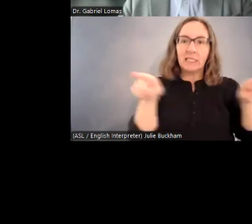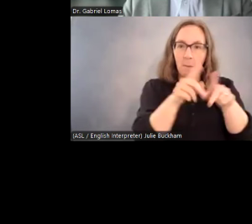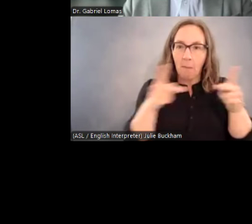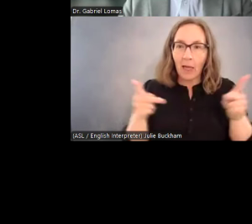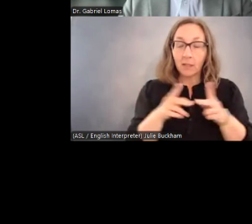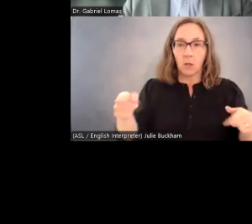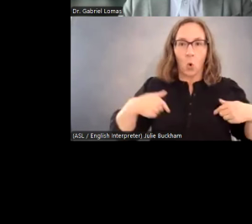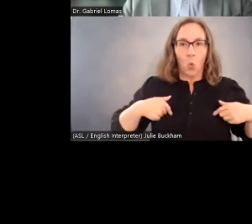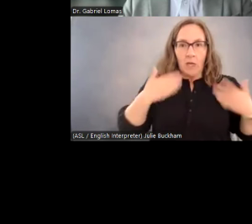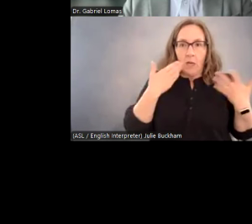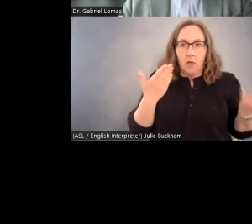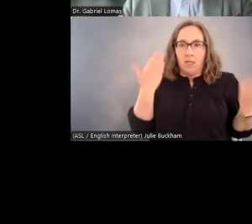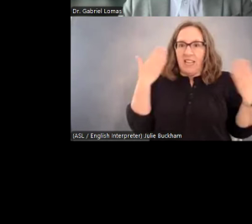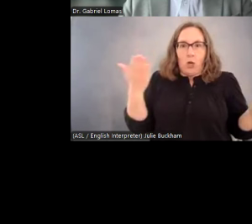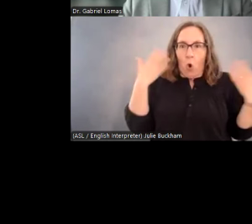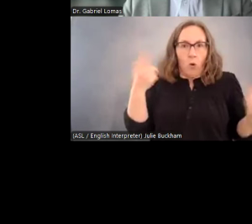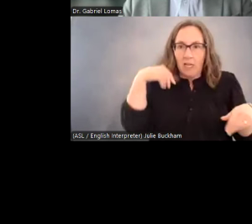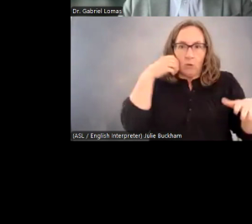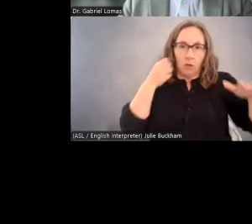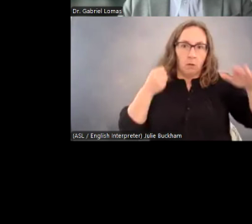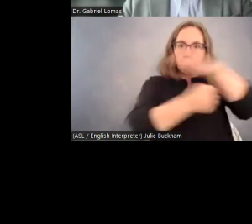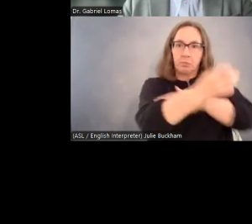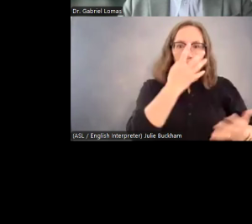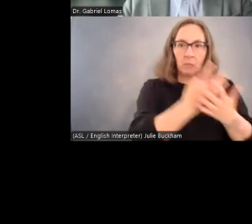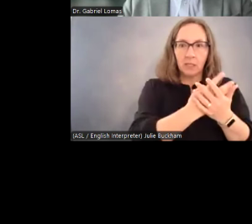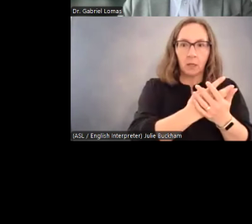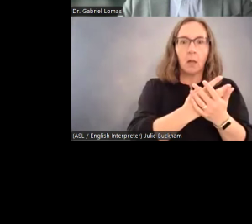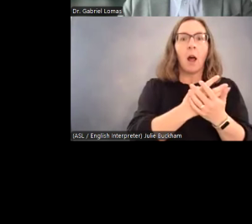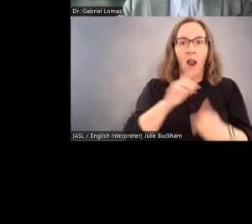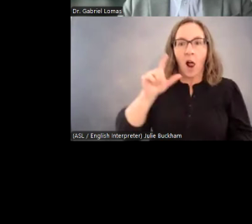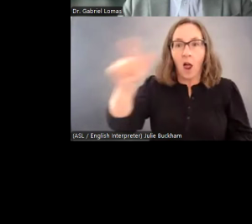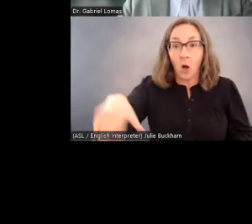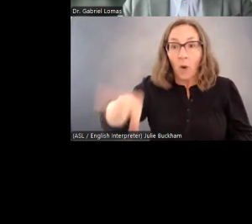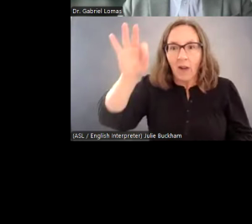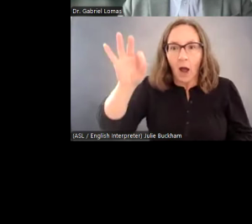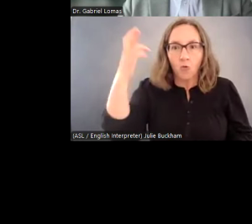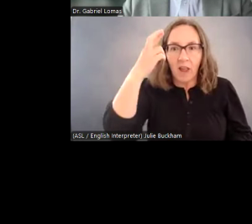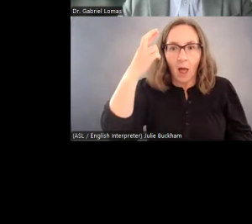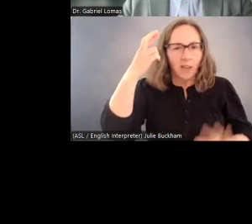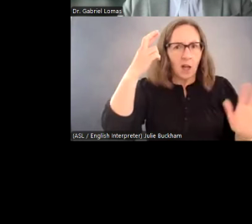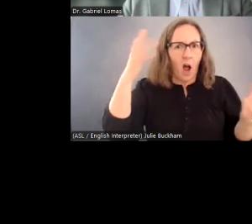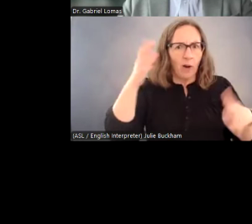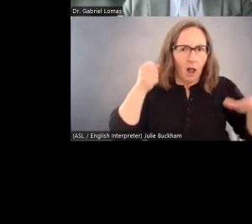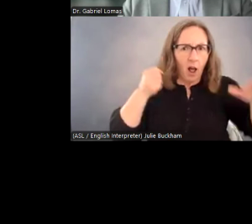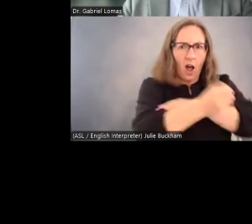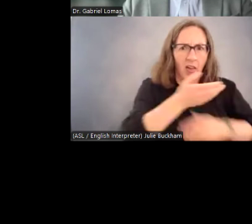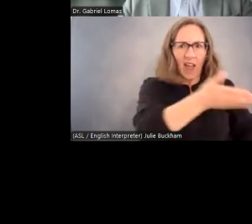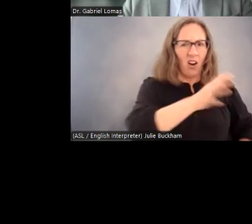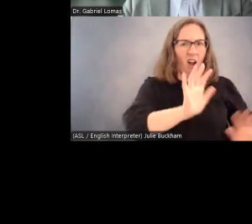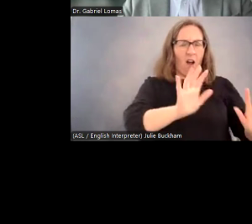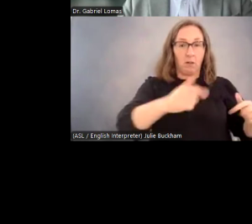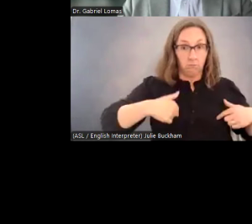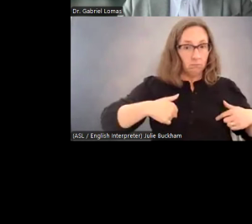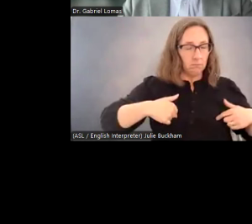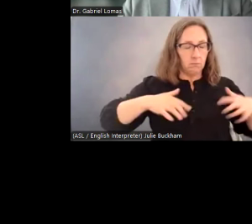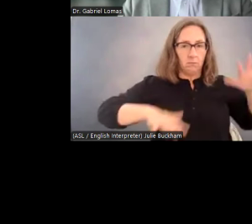same general milieu as with all of these other inmates. I went to court for his first court